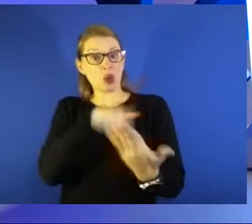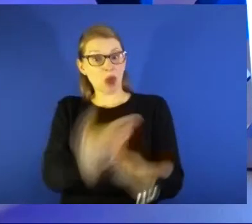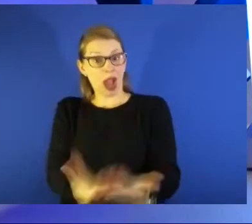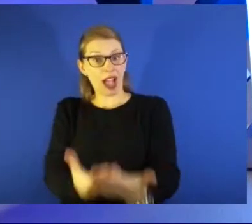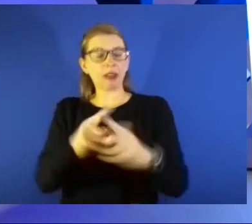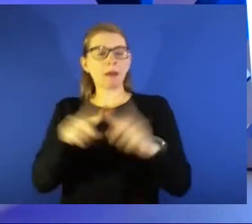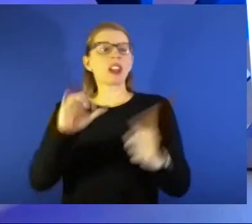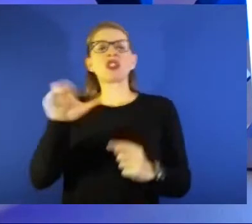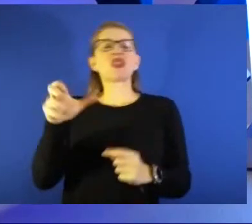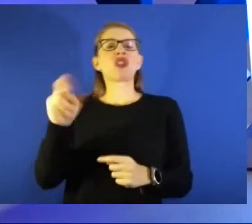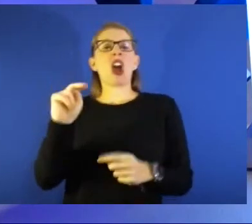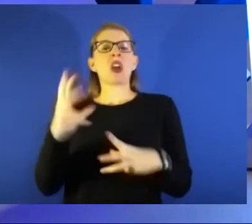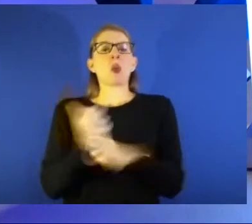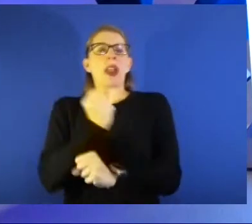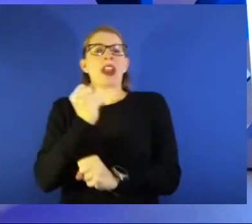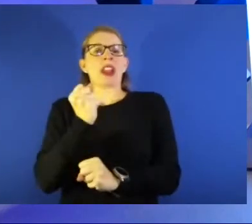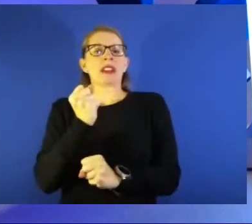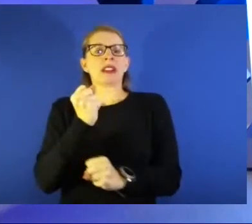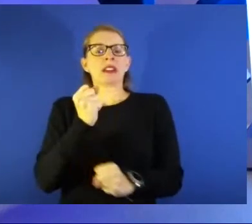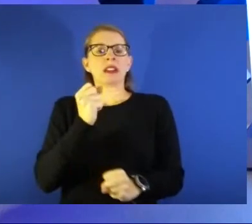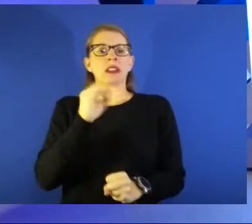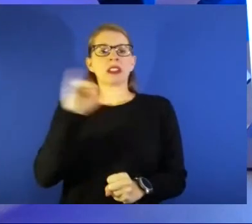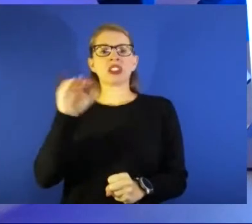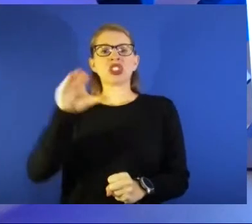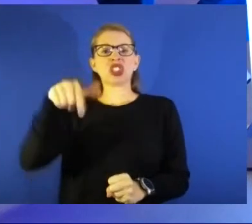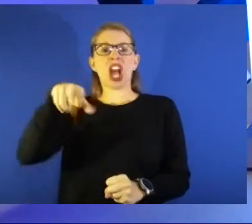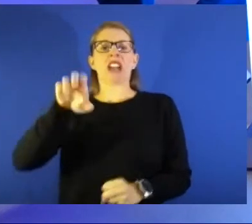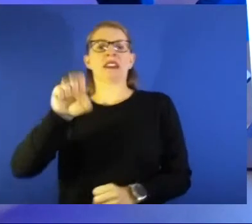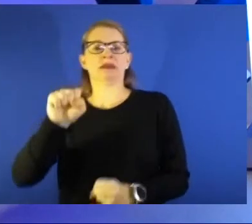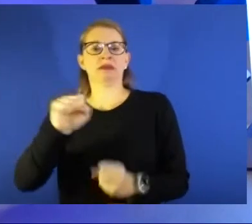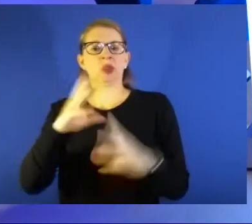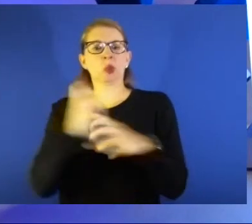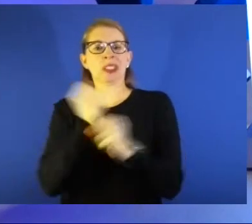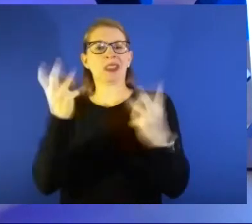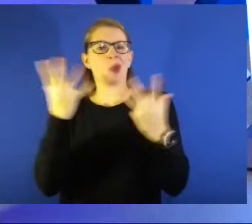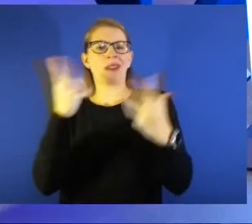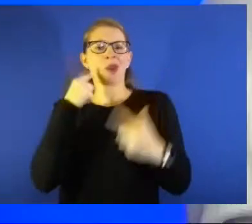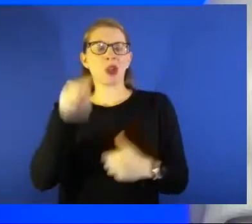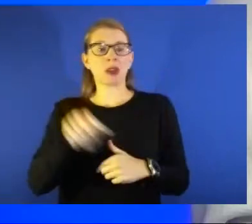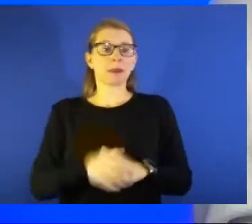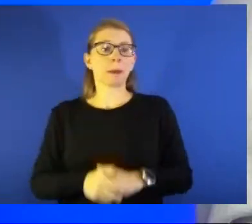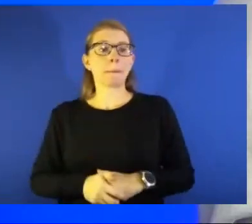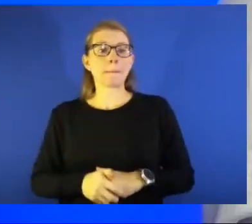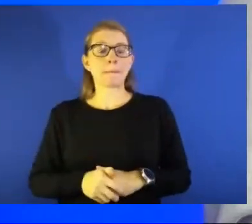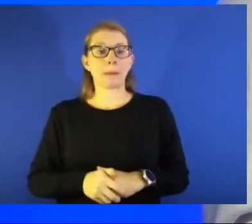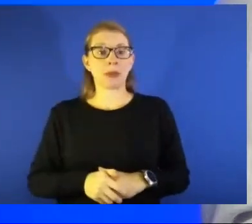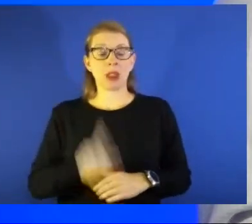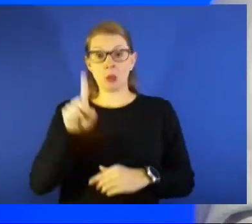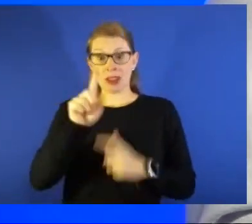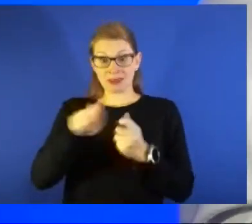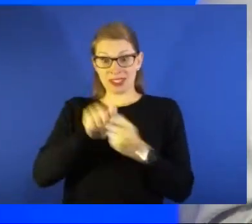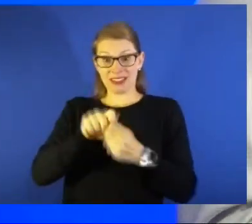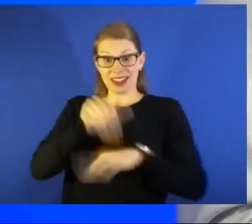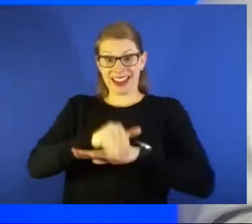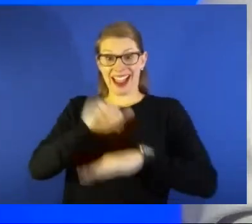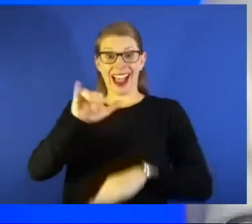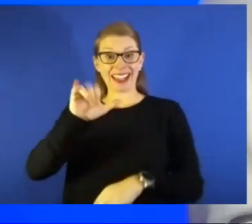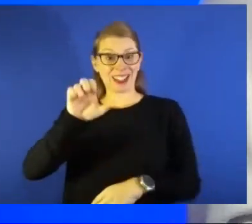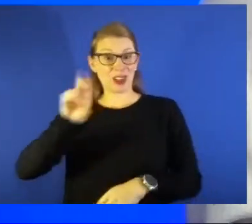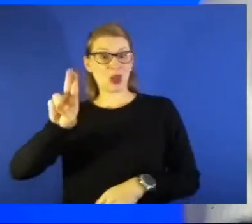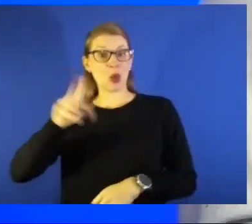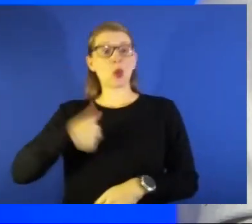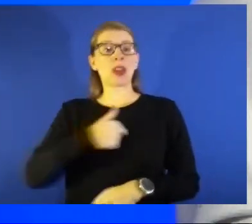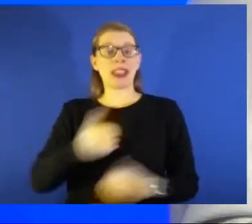a win like what John just described? I described a particular night that we had in ICU where we had